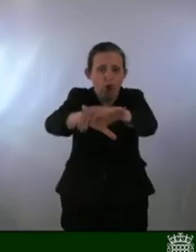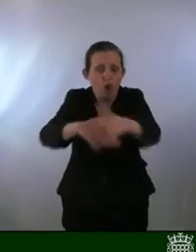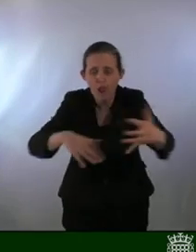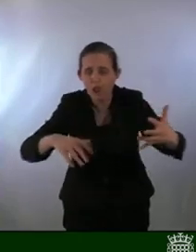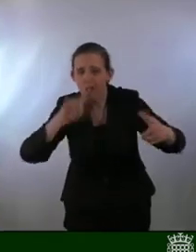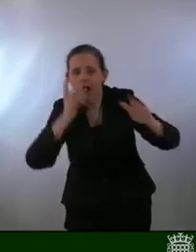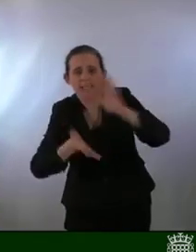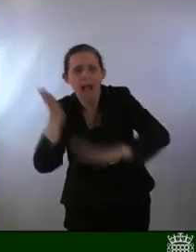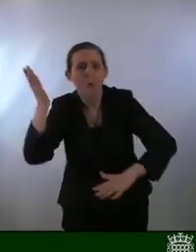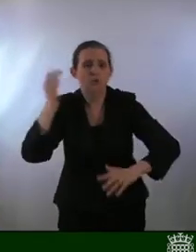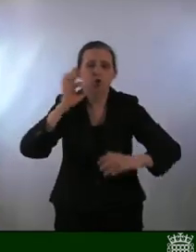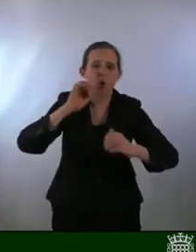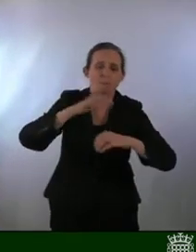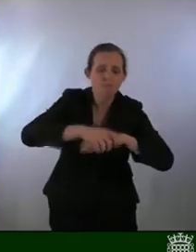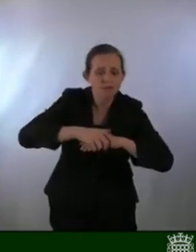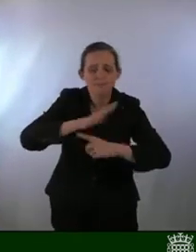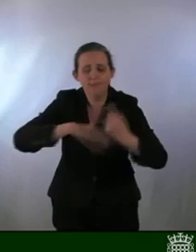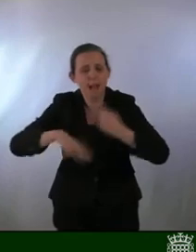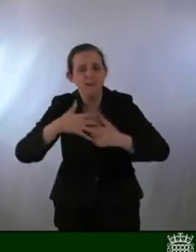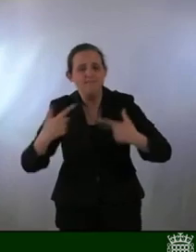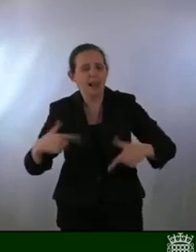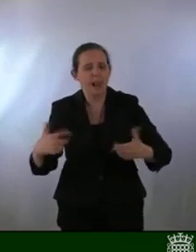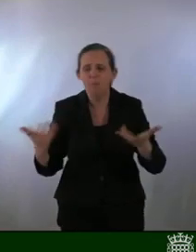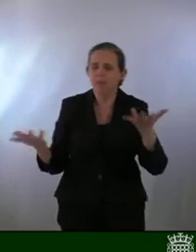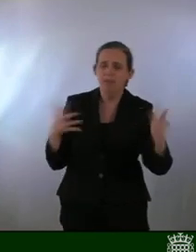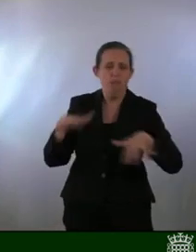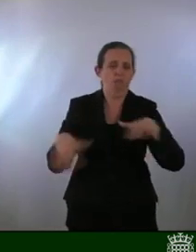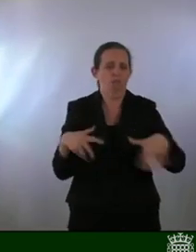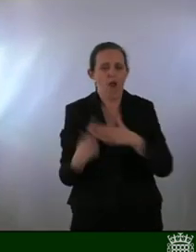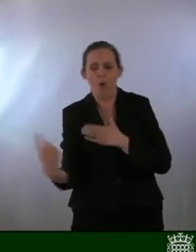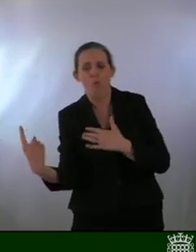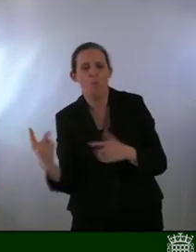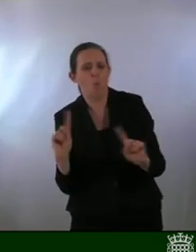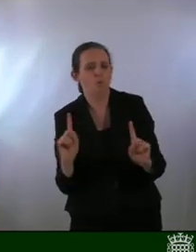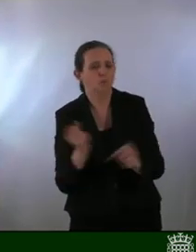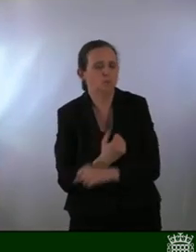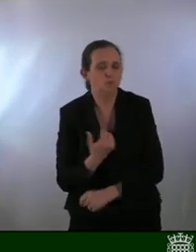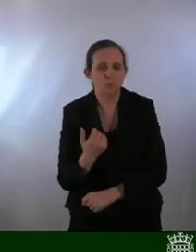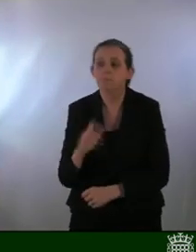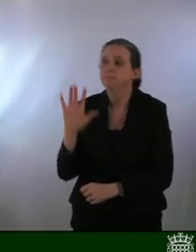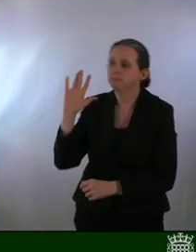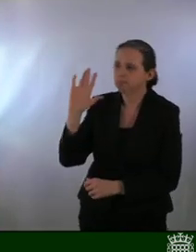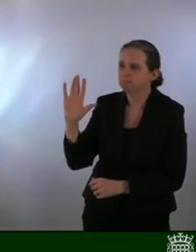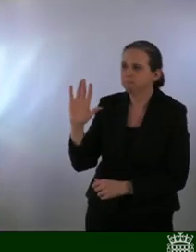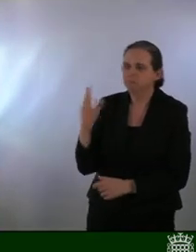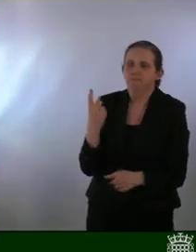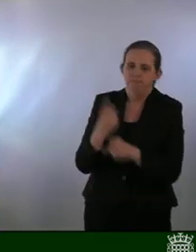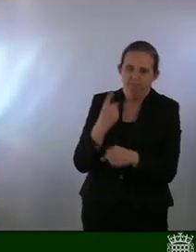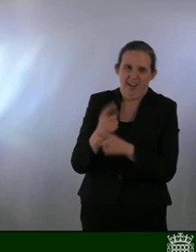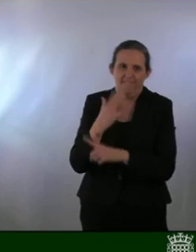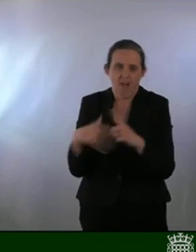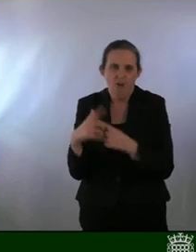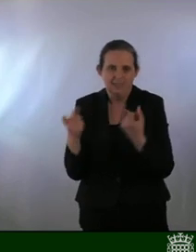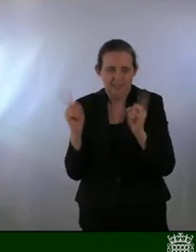to go out. Yeah. Hear. I talk to the Environment Secretary almost daily about this. It's